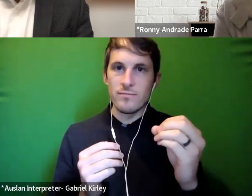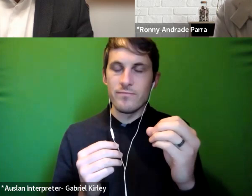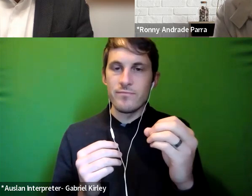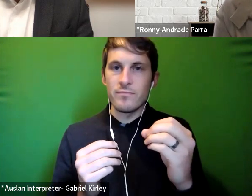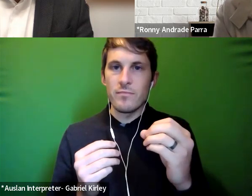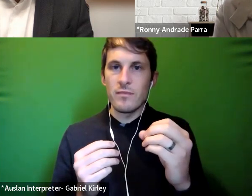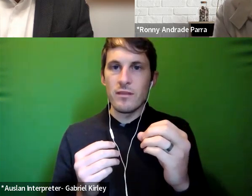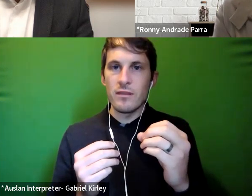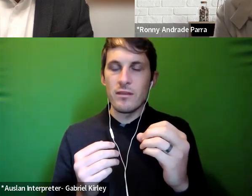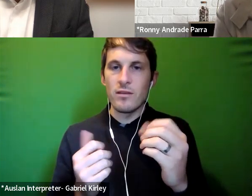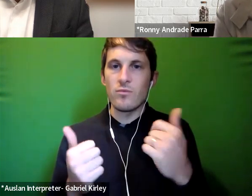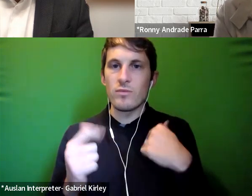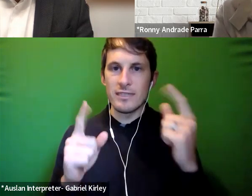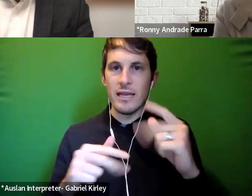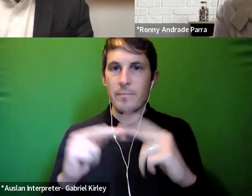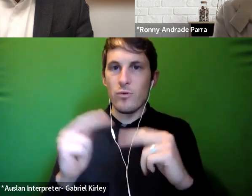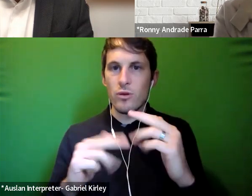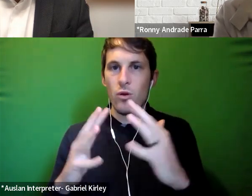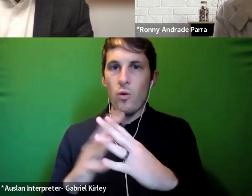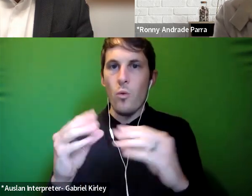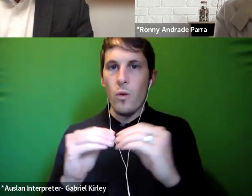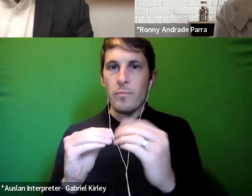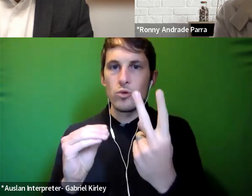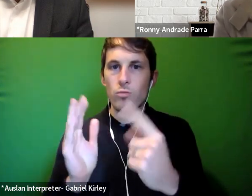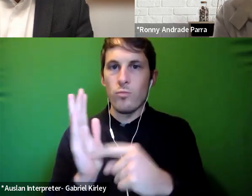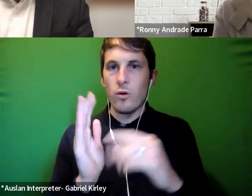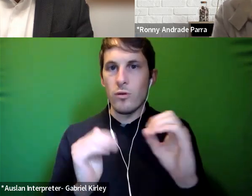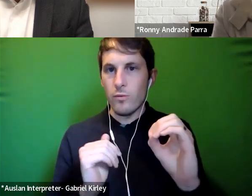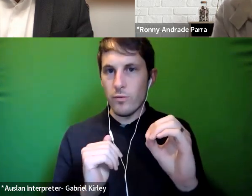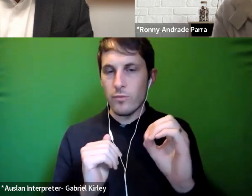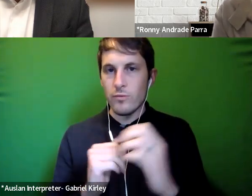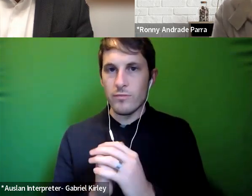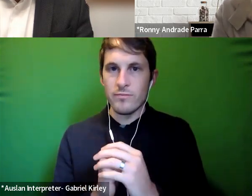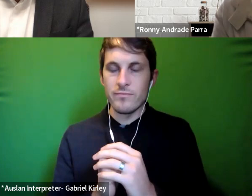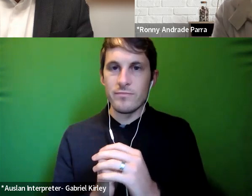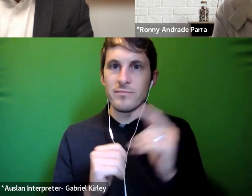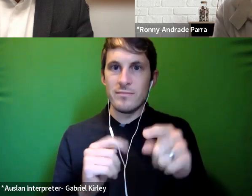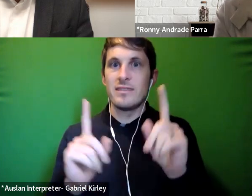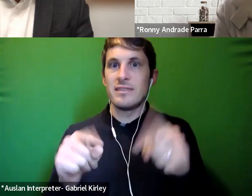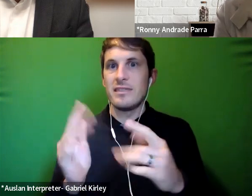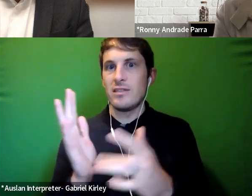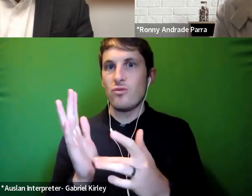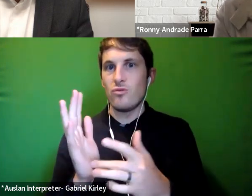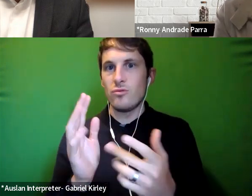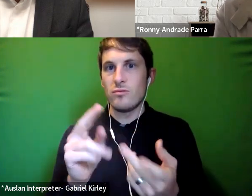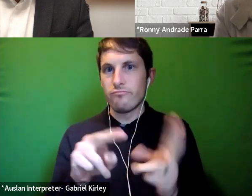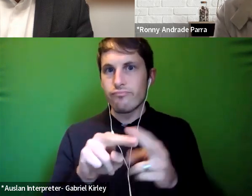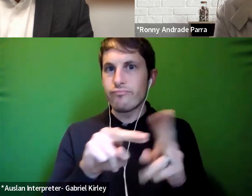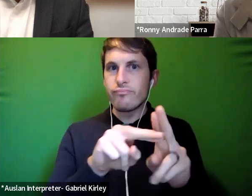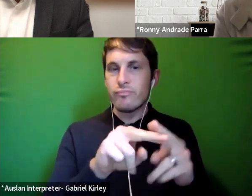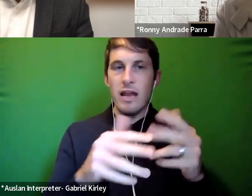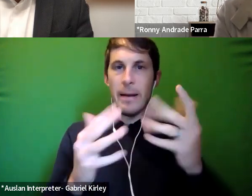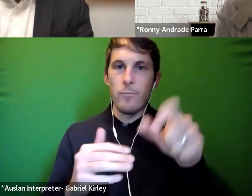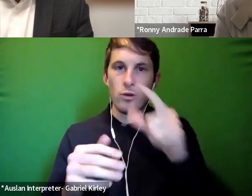we started building what we call the Web 2.0, which is where technology advanced so that anyone could create